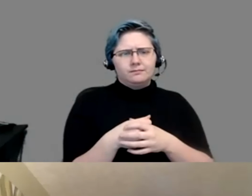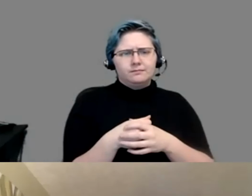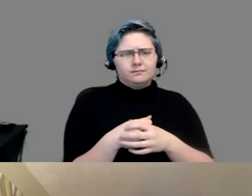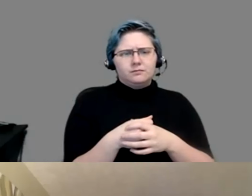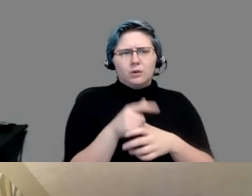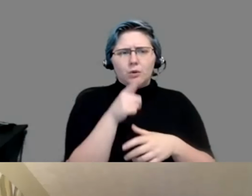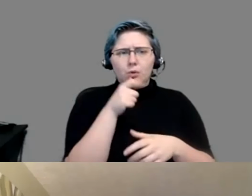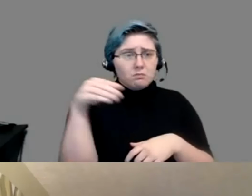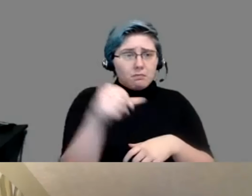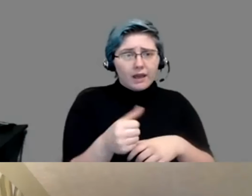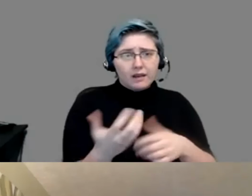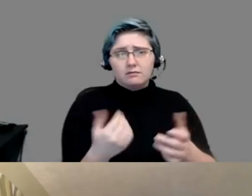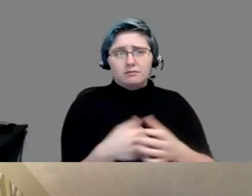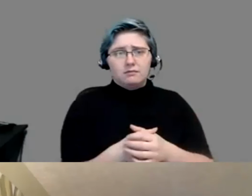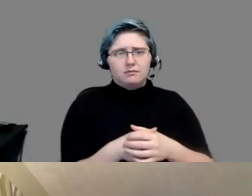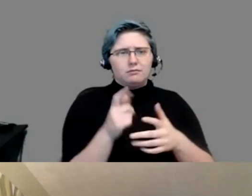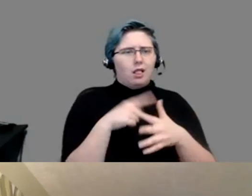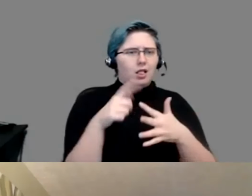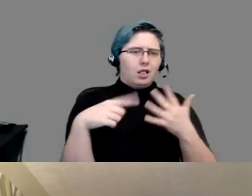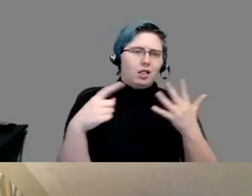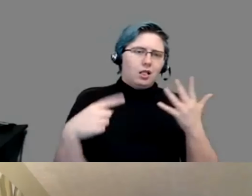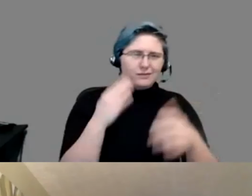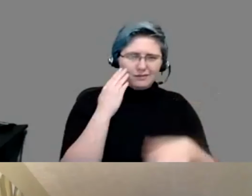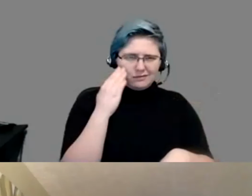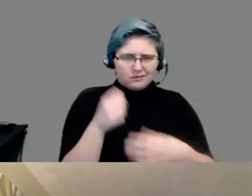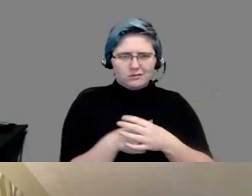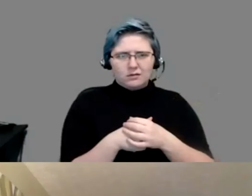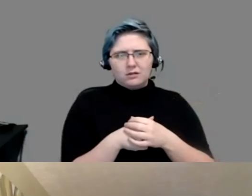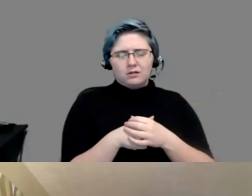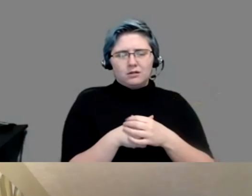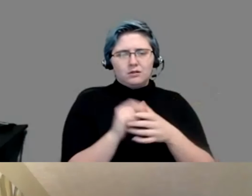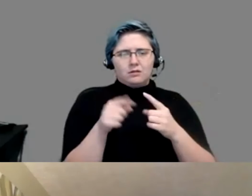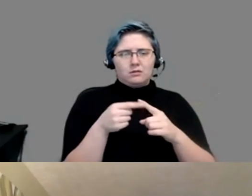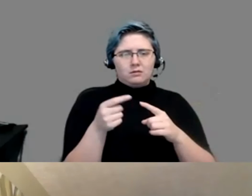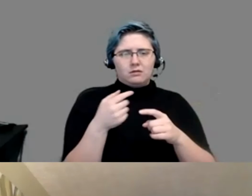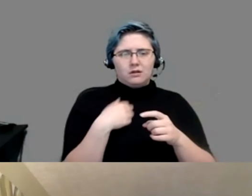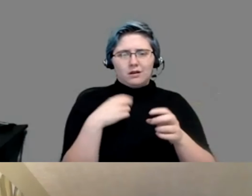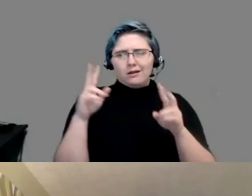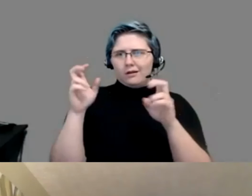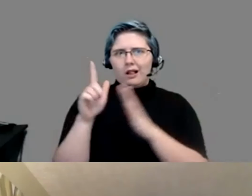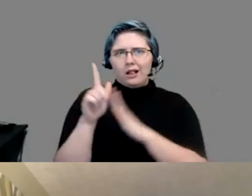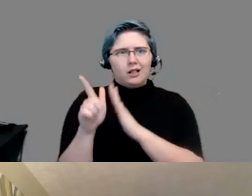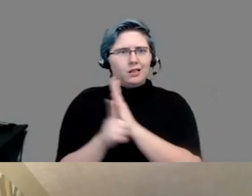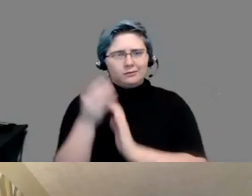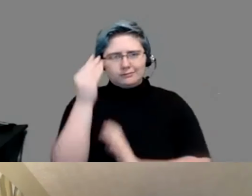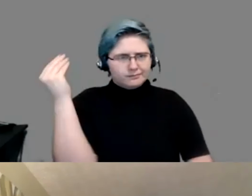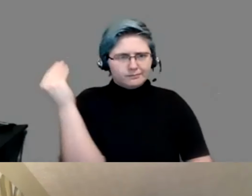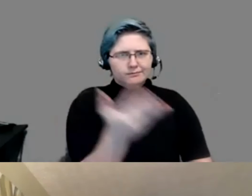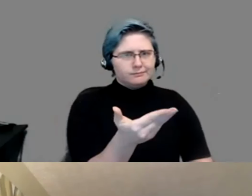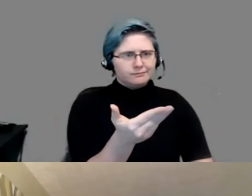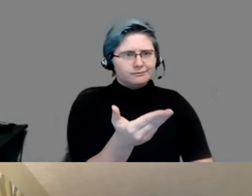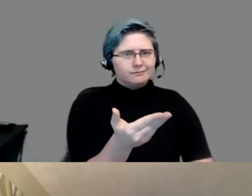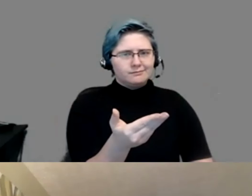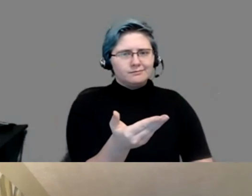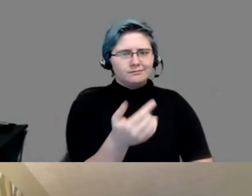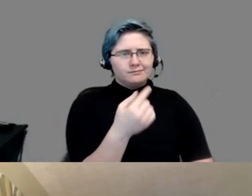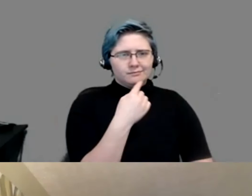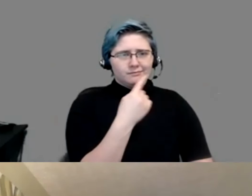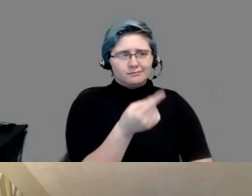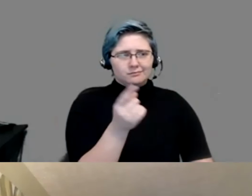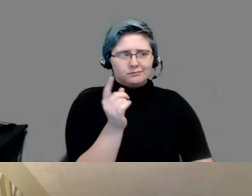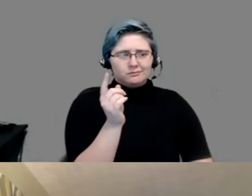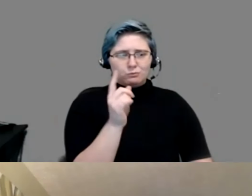who's gonna pay for it, and so on and so on. And once I quoted the law to them, told them where